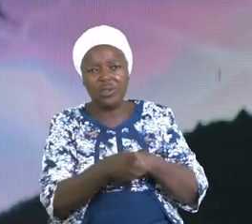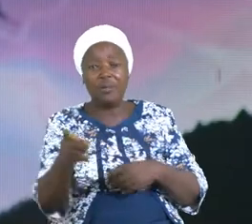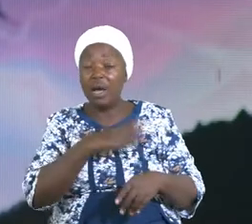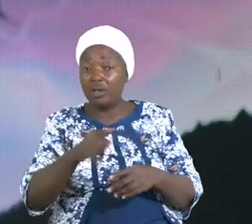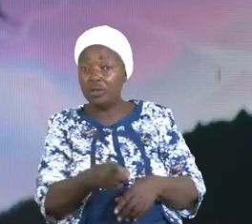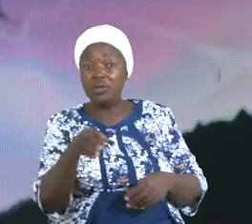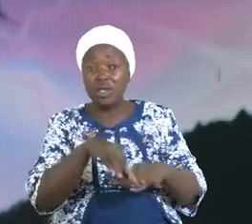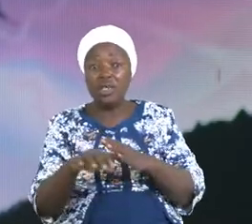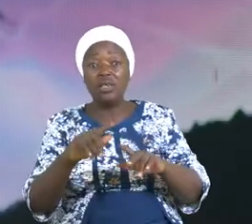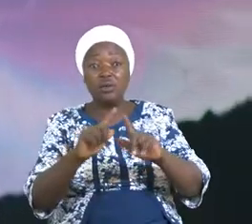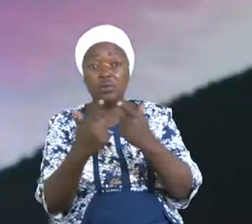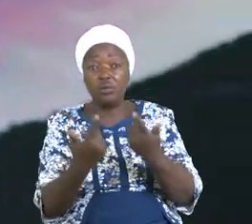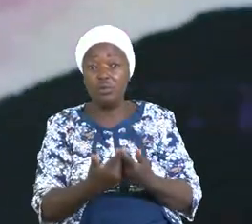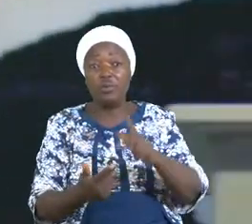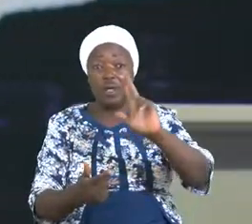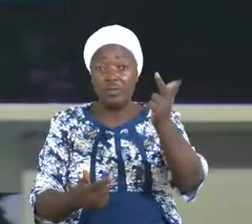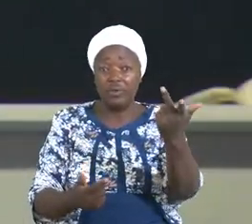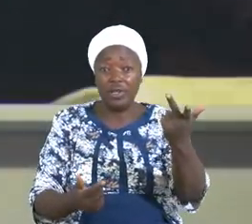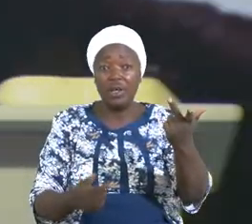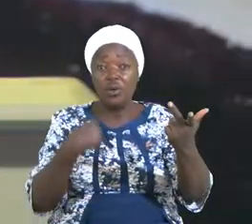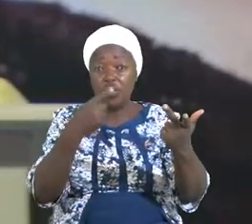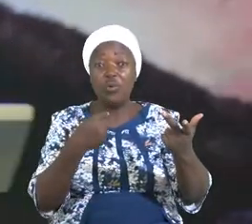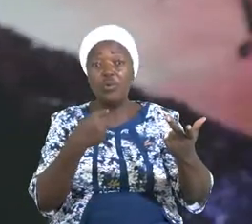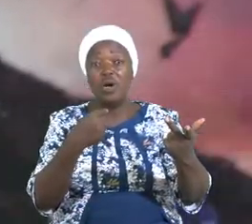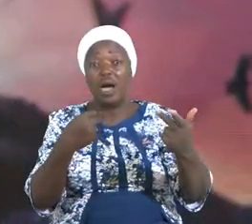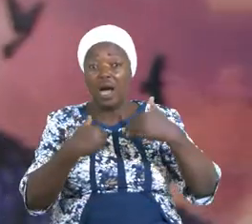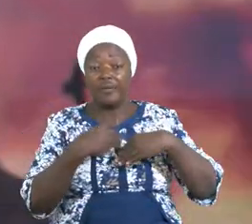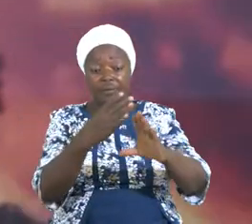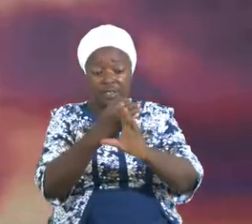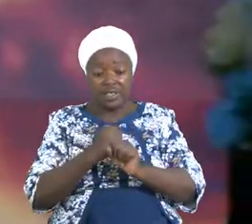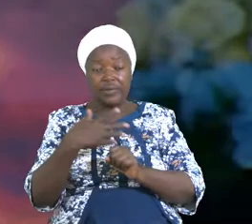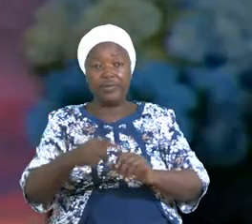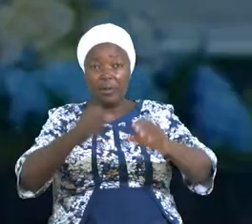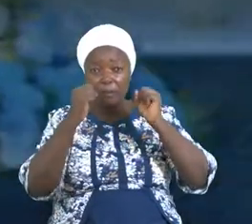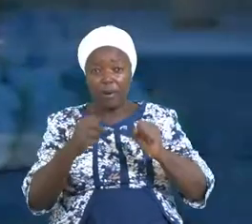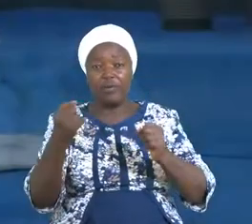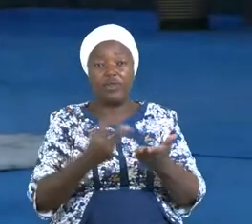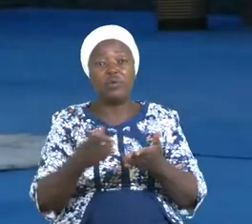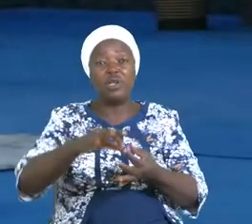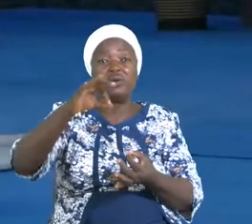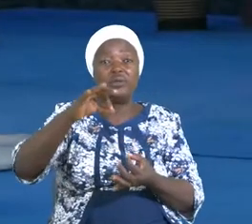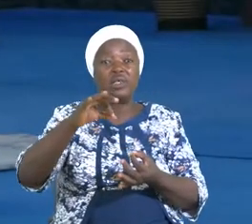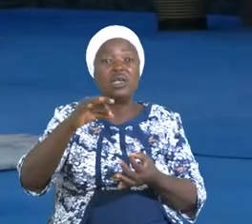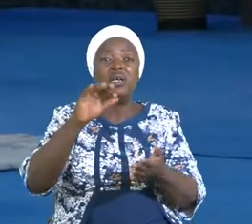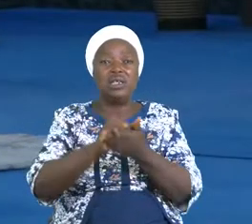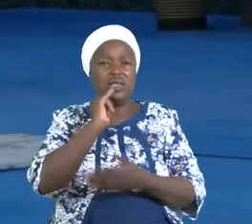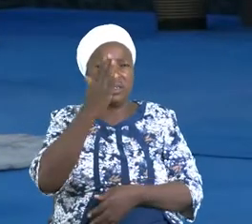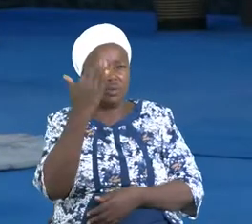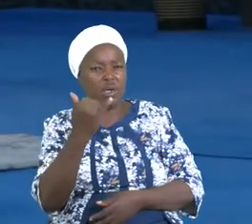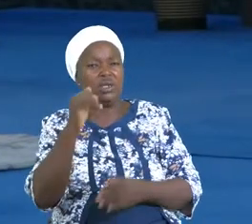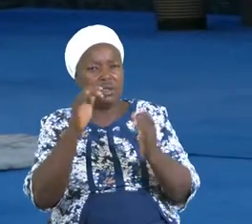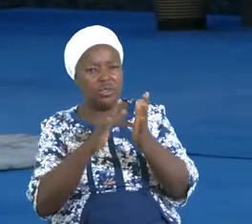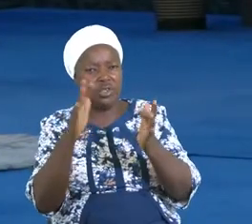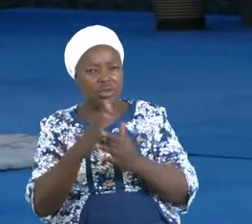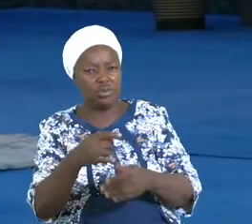three who have received the power of the Holy Ghost. That's why Jesus